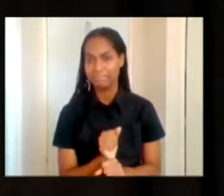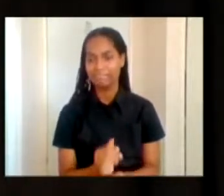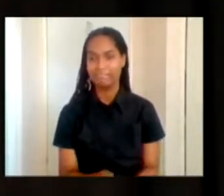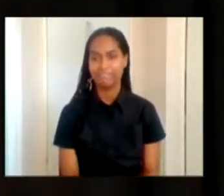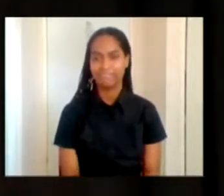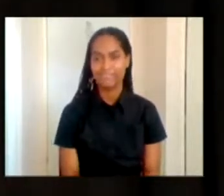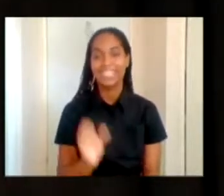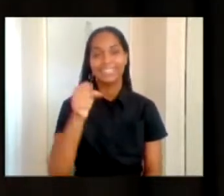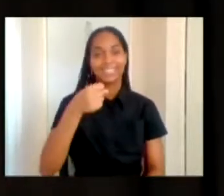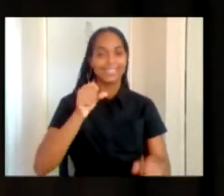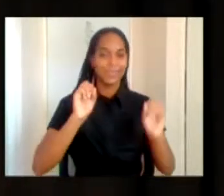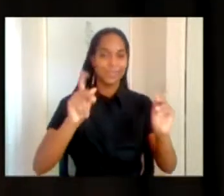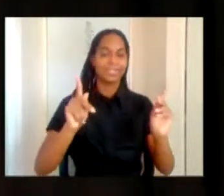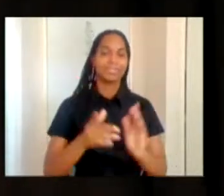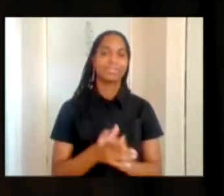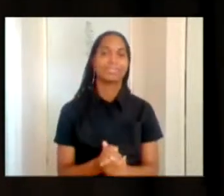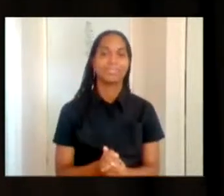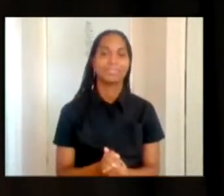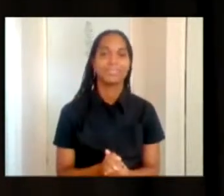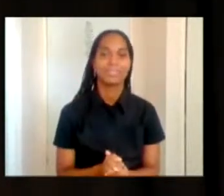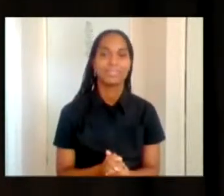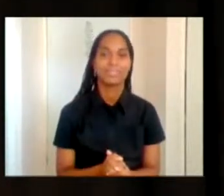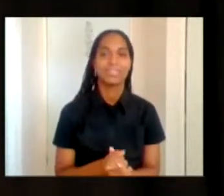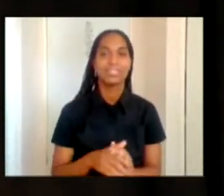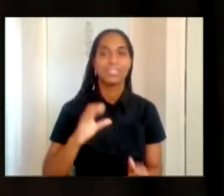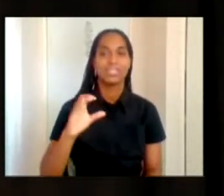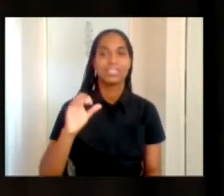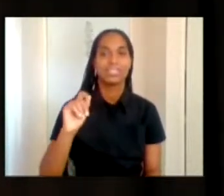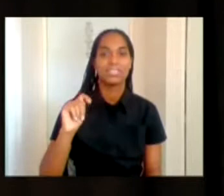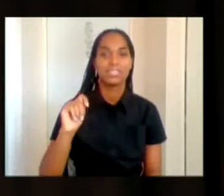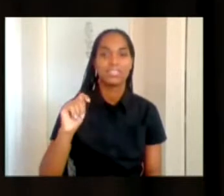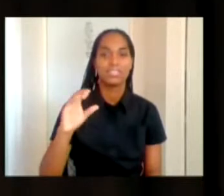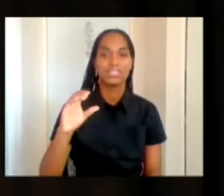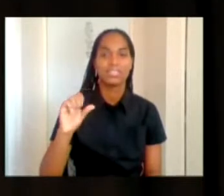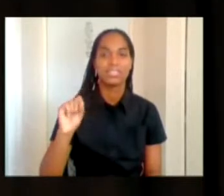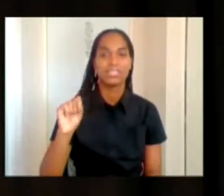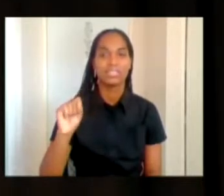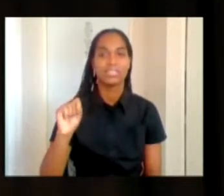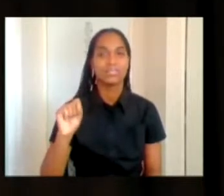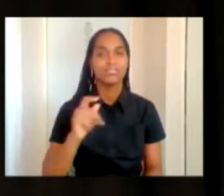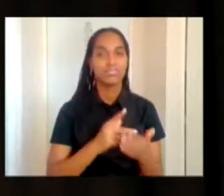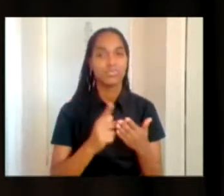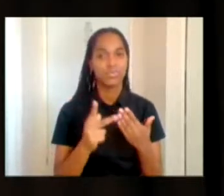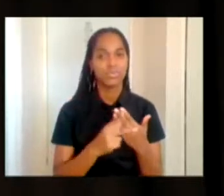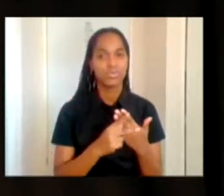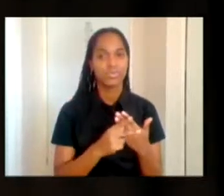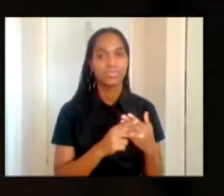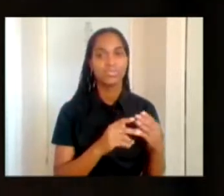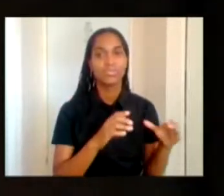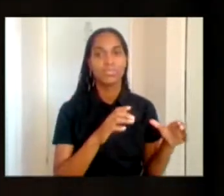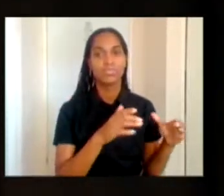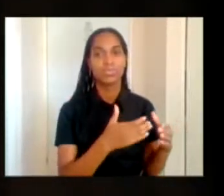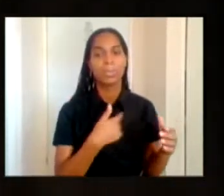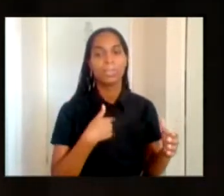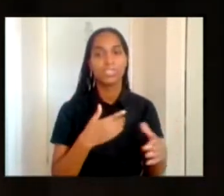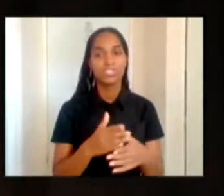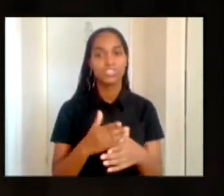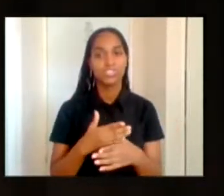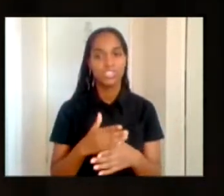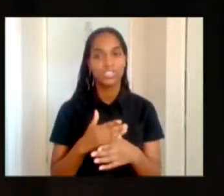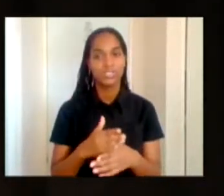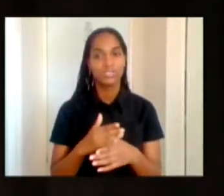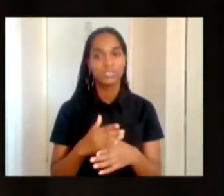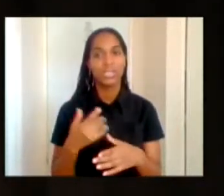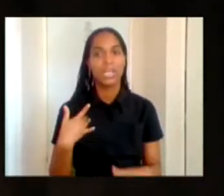Yes. Okay. So the Atsc 3.0 transport layers, the group I'm chairing is, has a